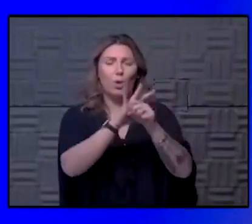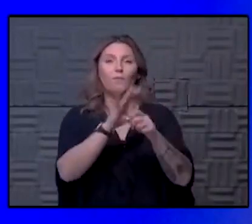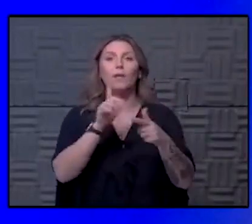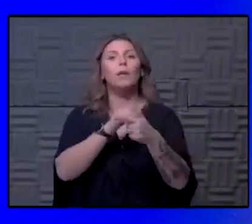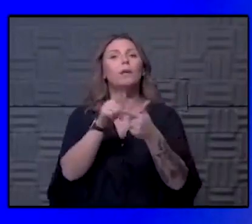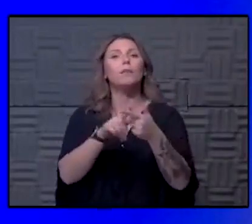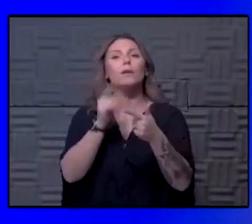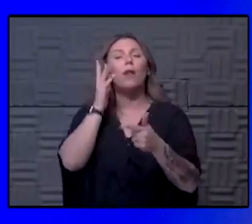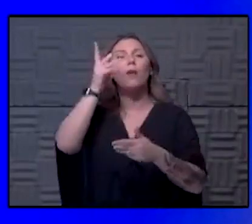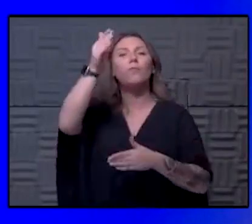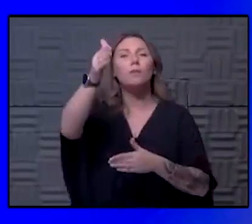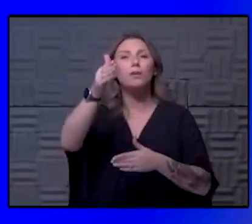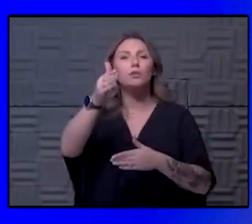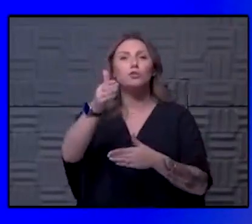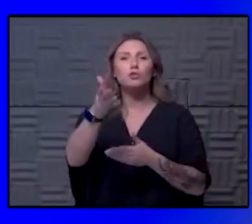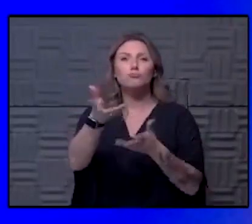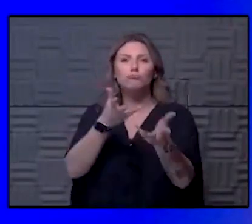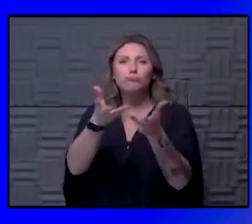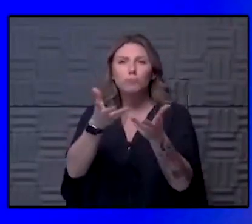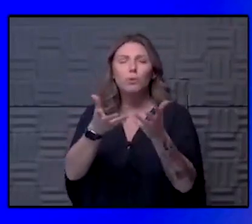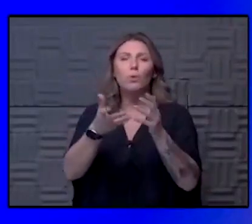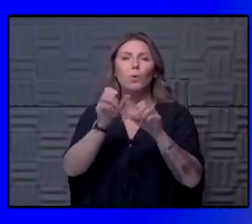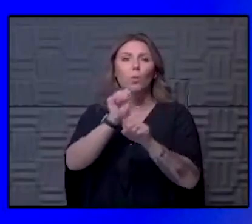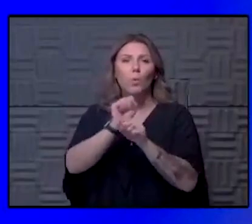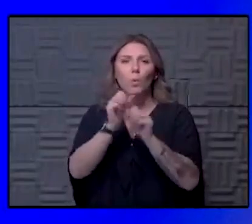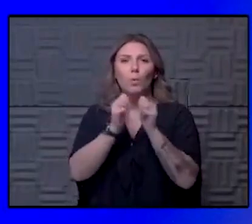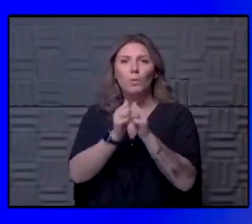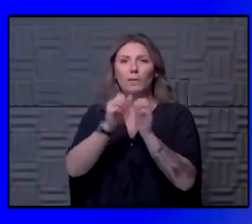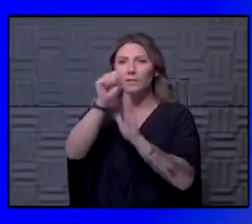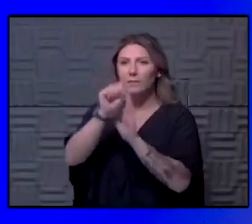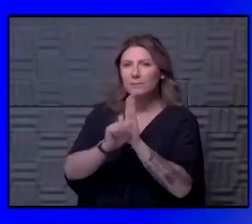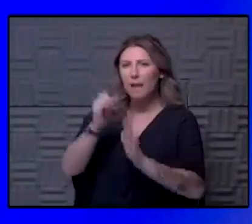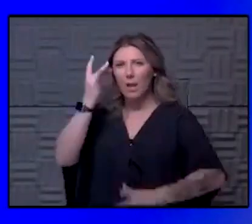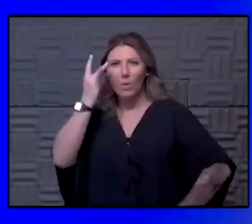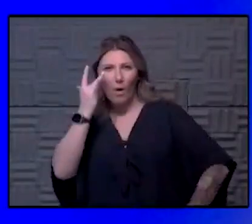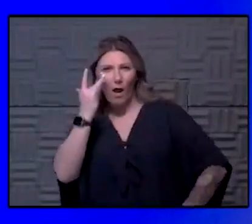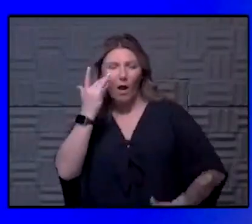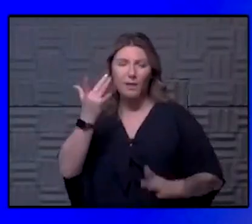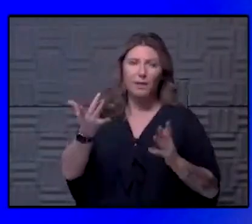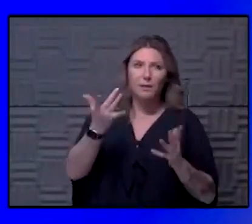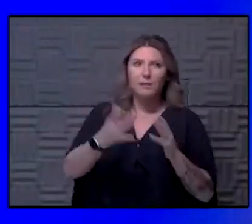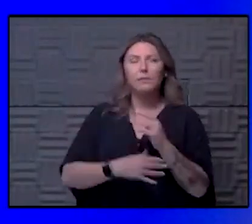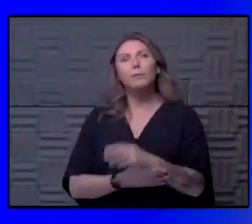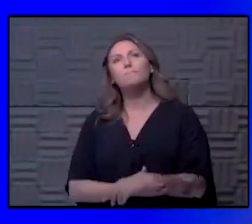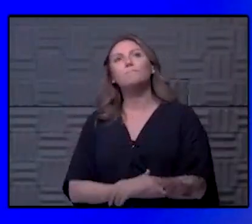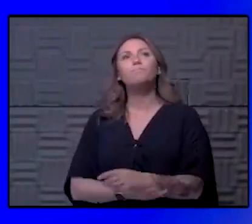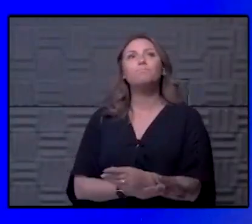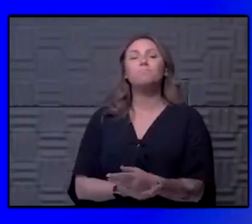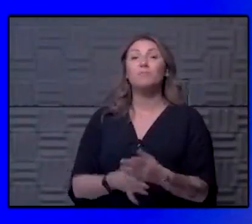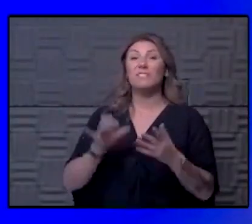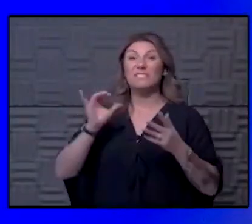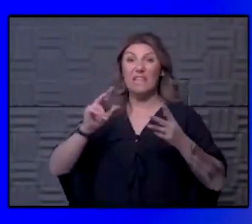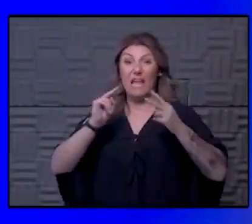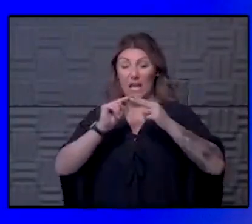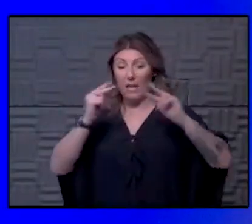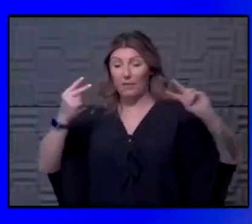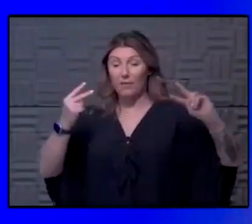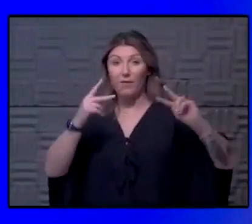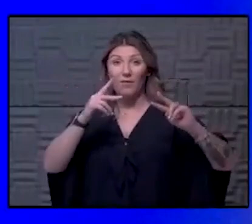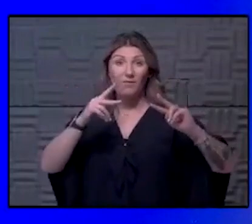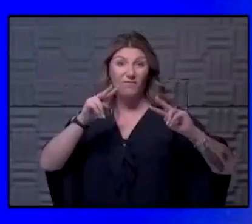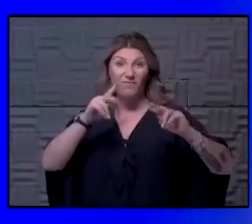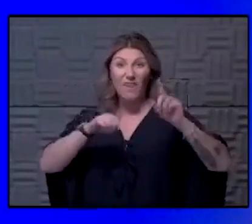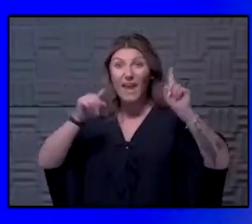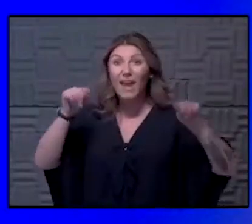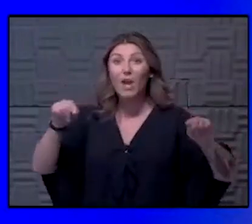then eventually working with the state to determine why is that. Is it a typical variant that we know of, or a